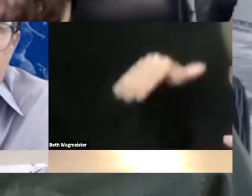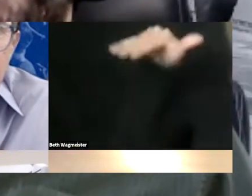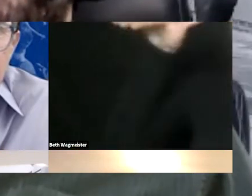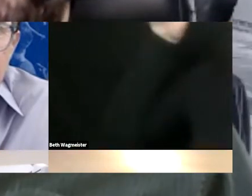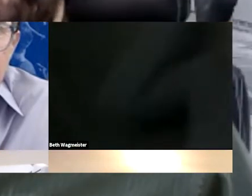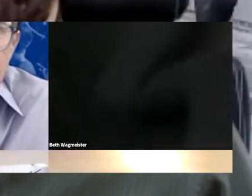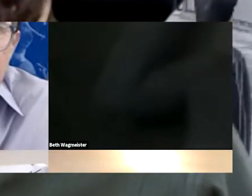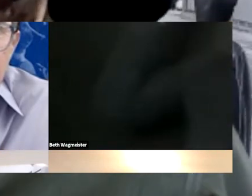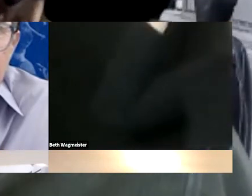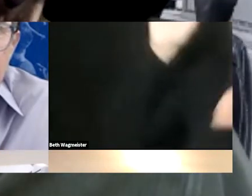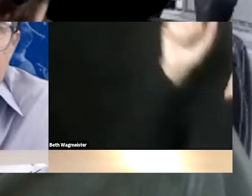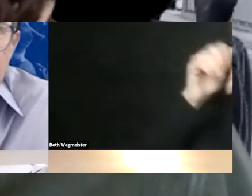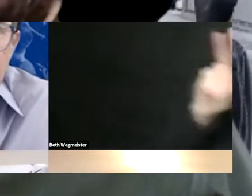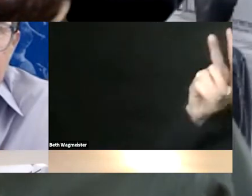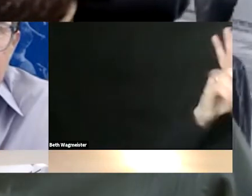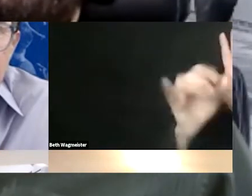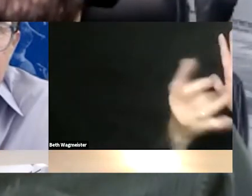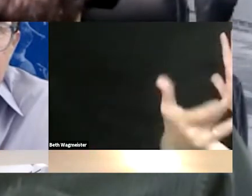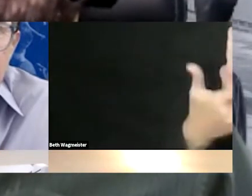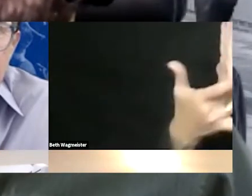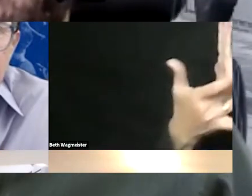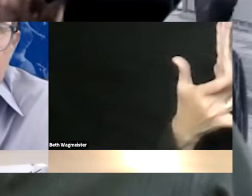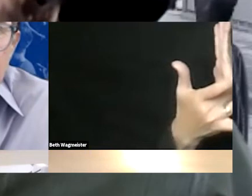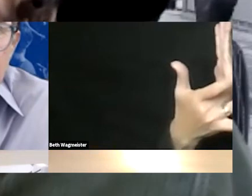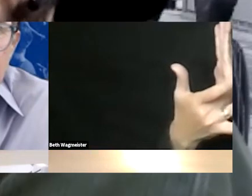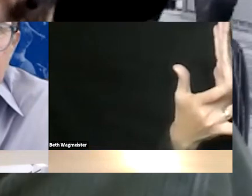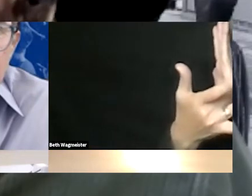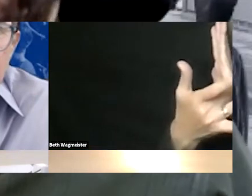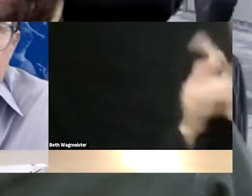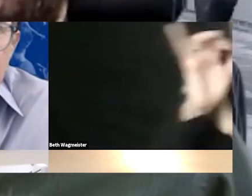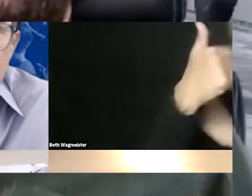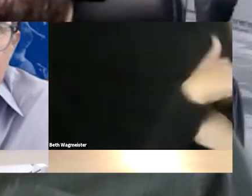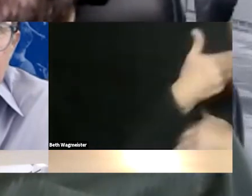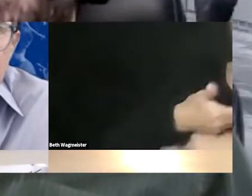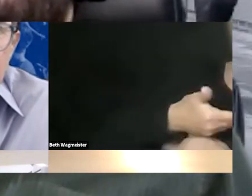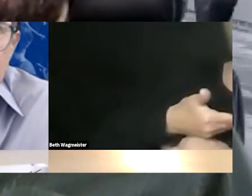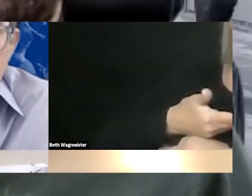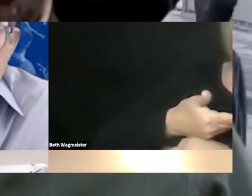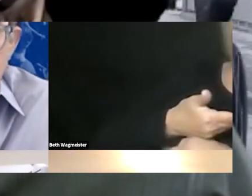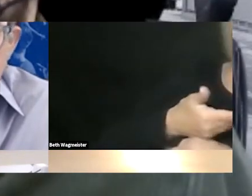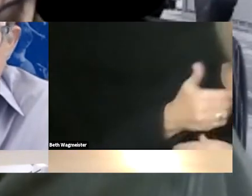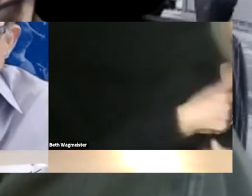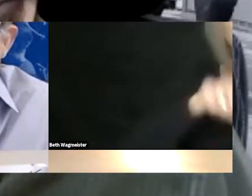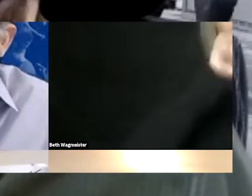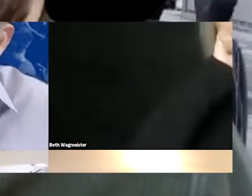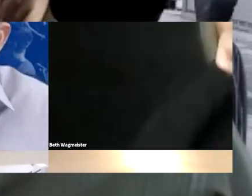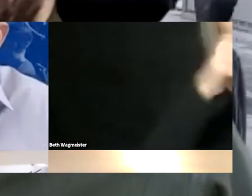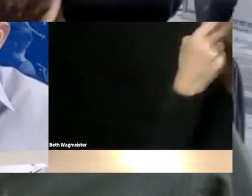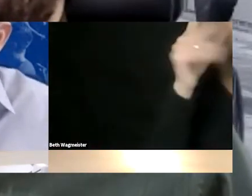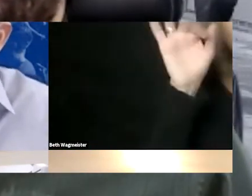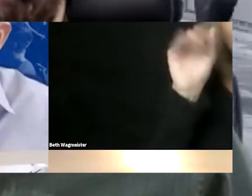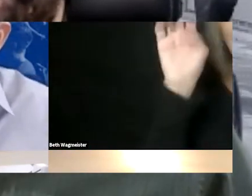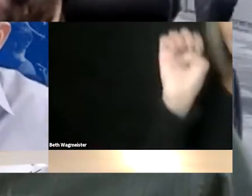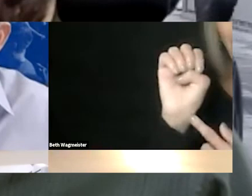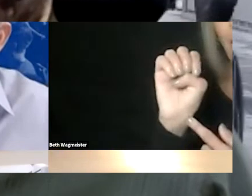with the digital technology and being a digital native in the same way that I have. I would love to see Fable be